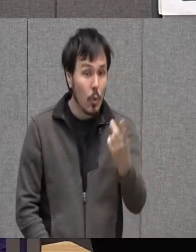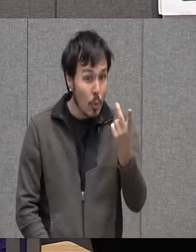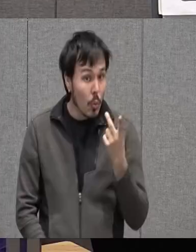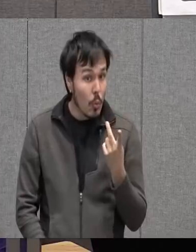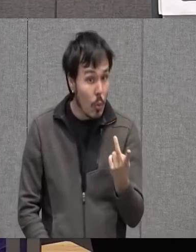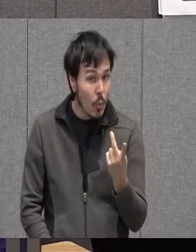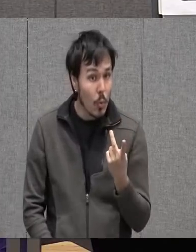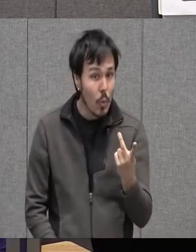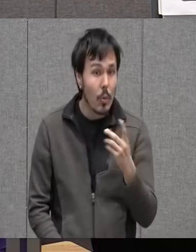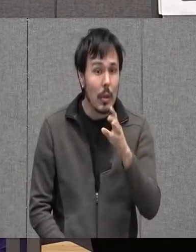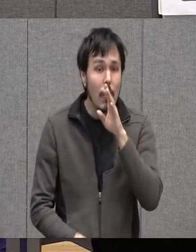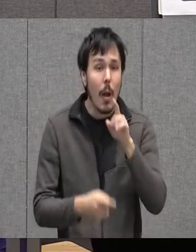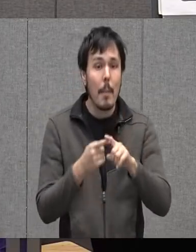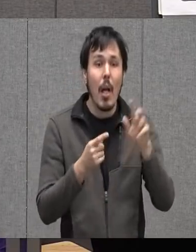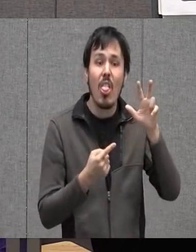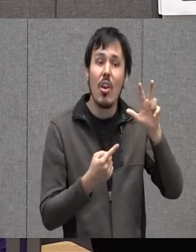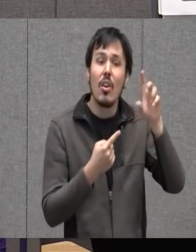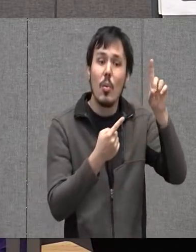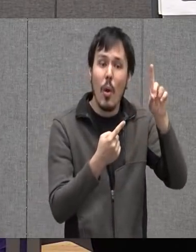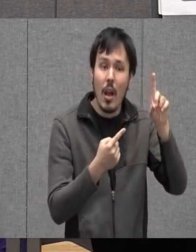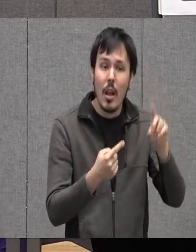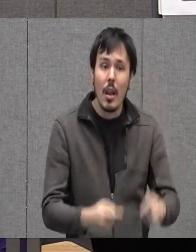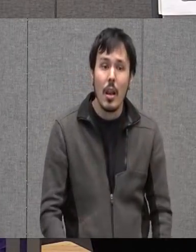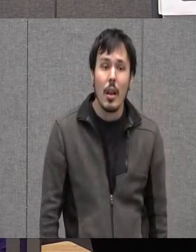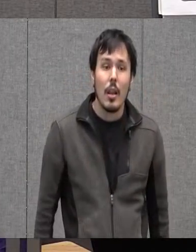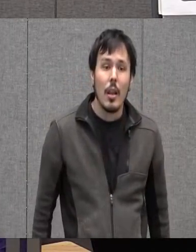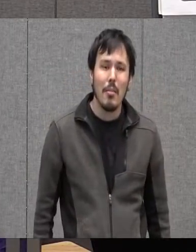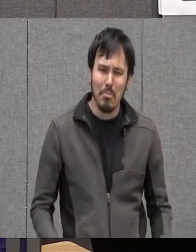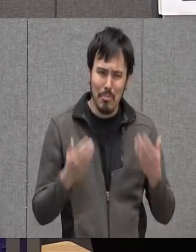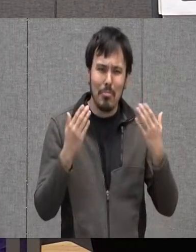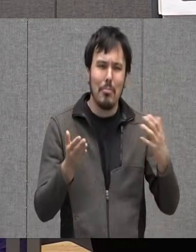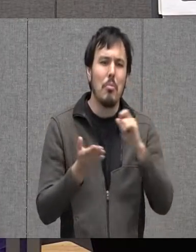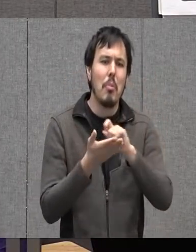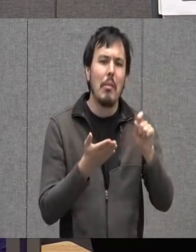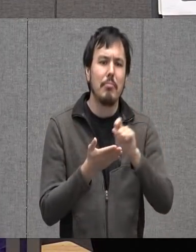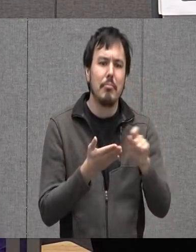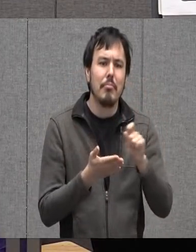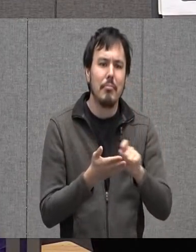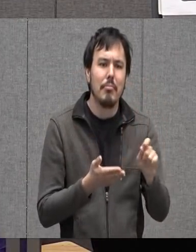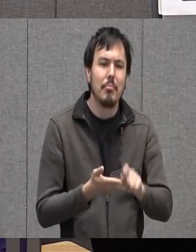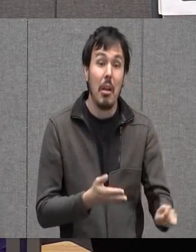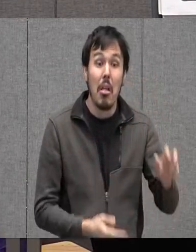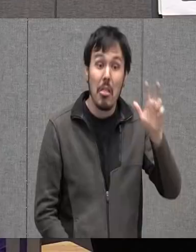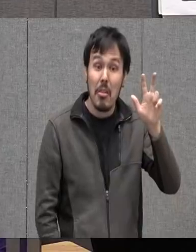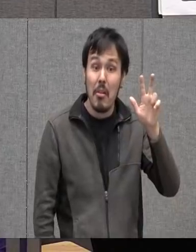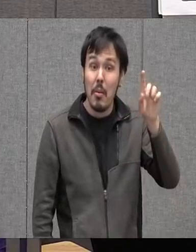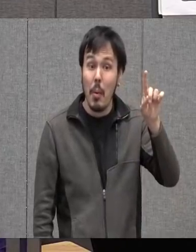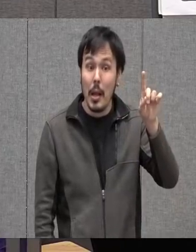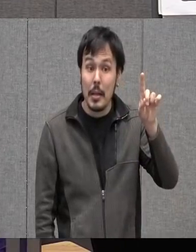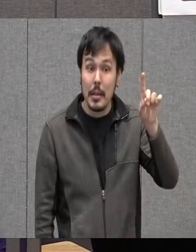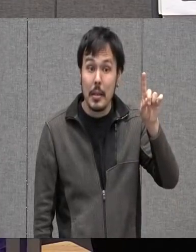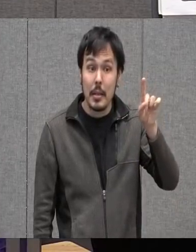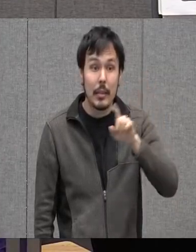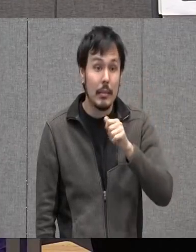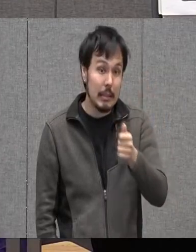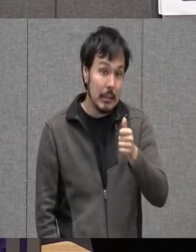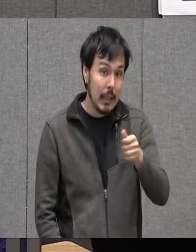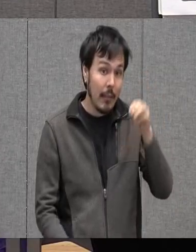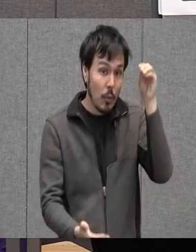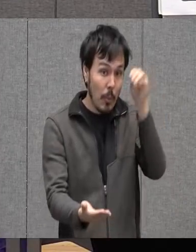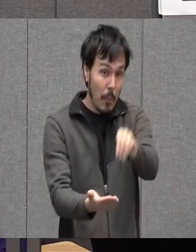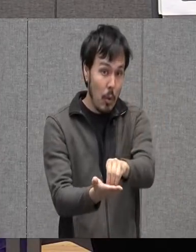about 31. So let's go ahead and write that out. 31 is